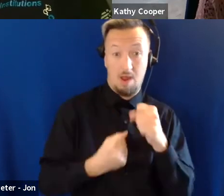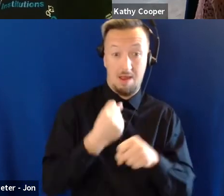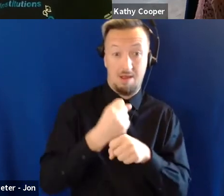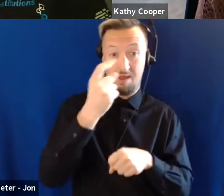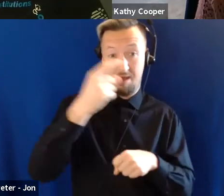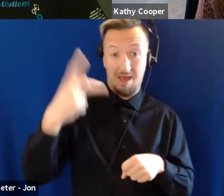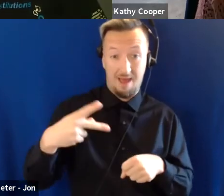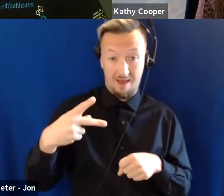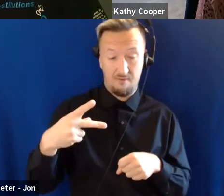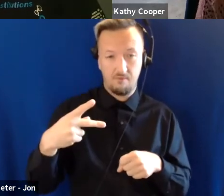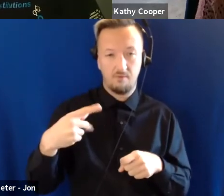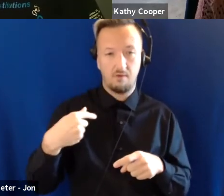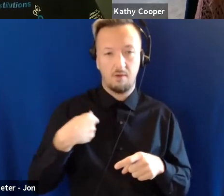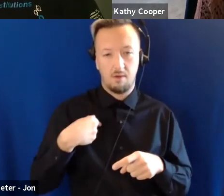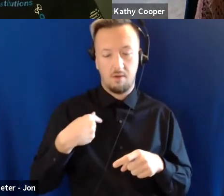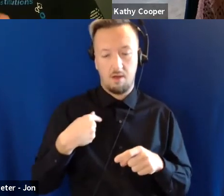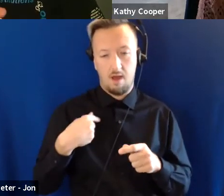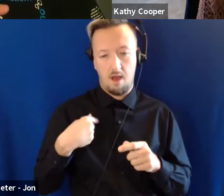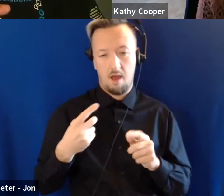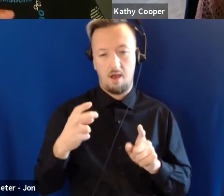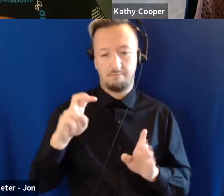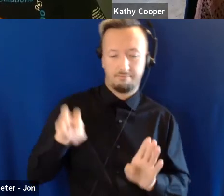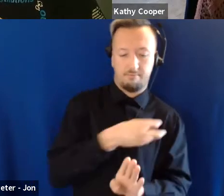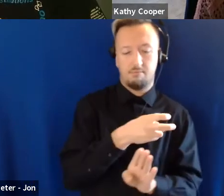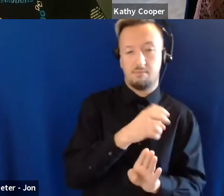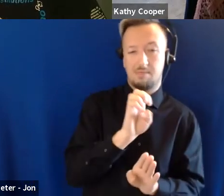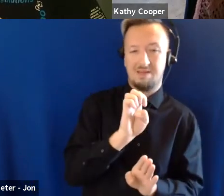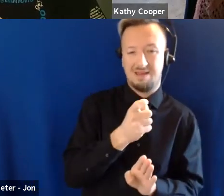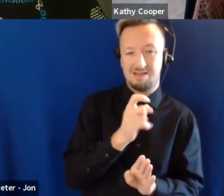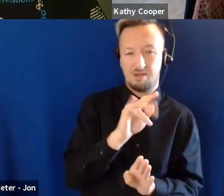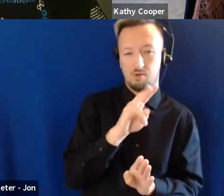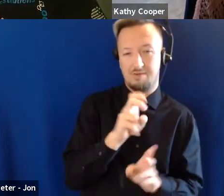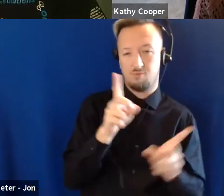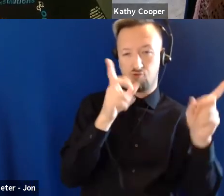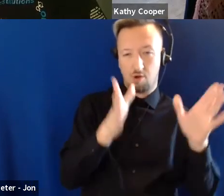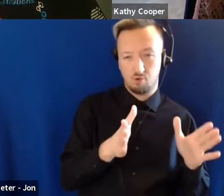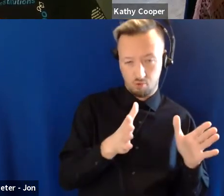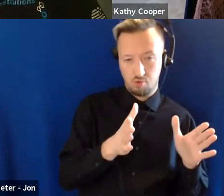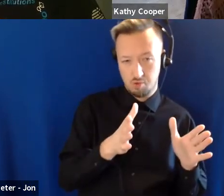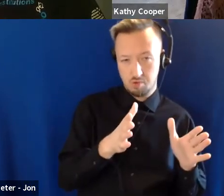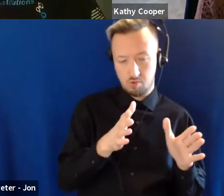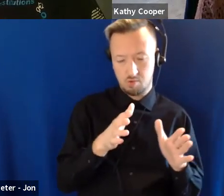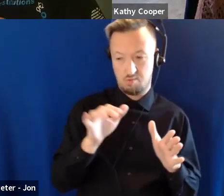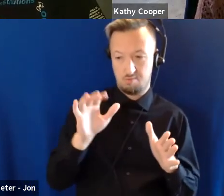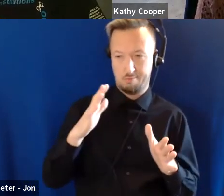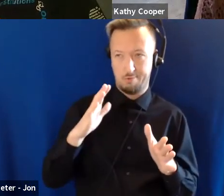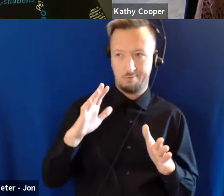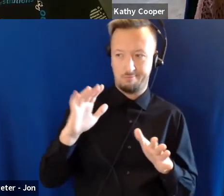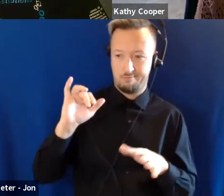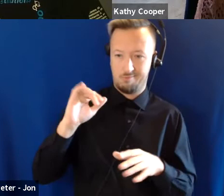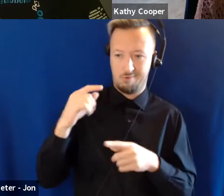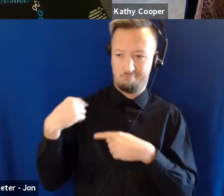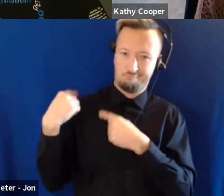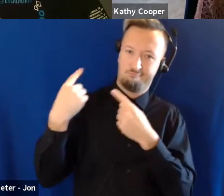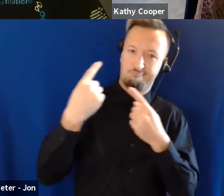moved into the position of executive director. So, and so across that time period, we've had opportunities